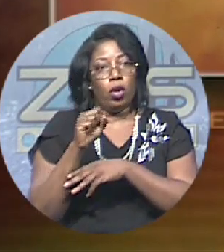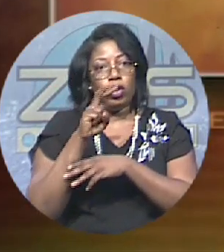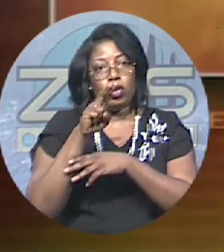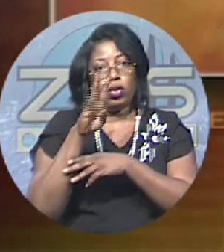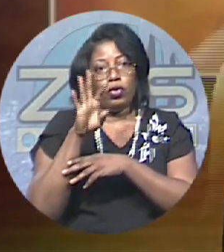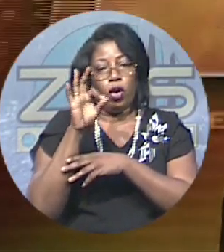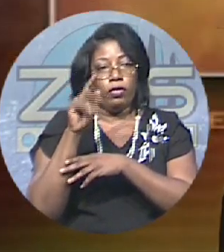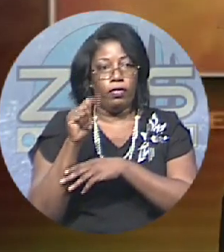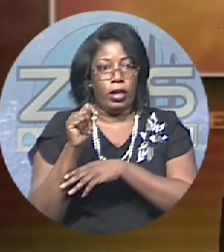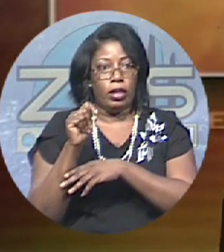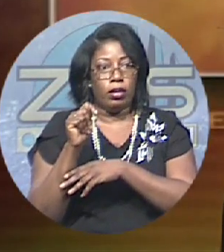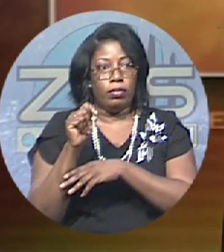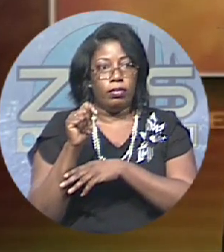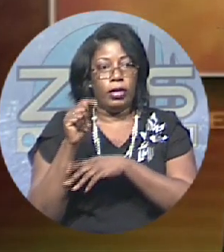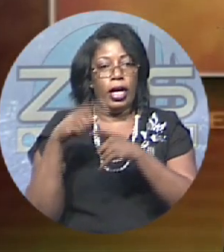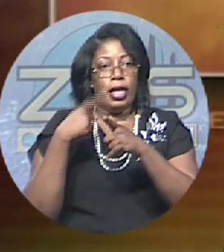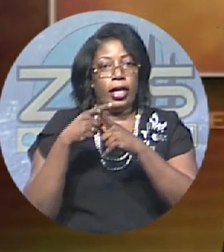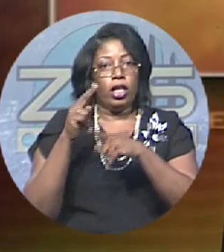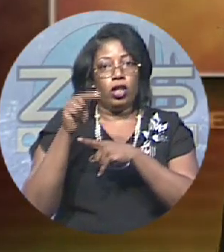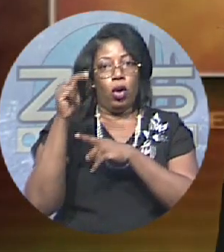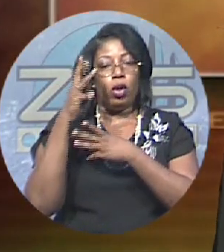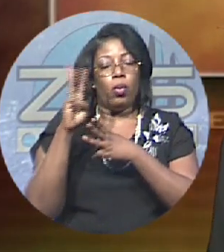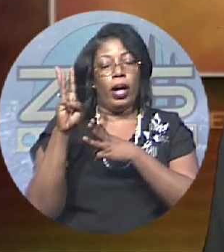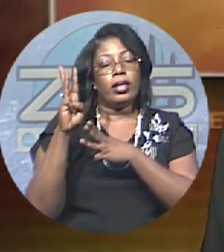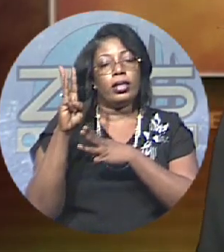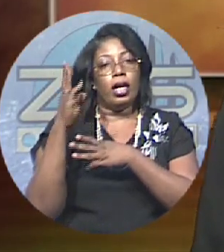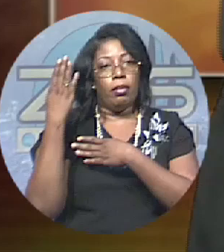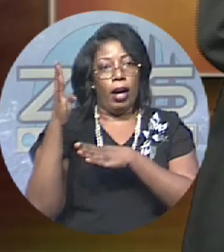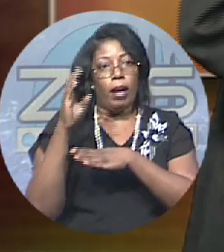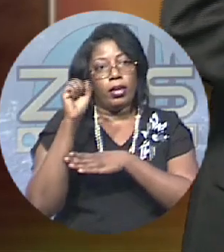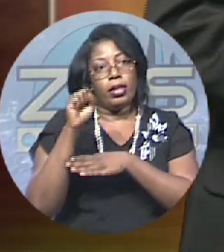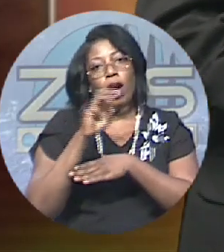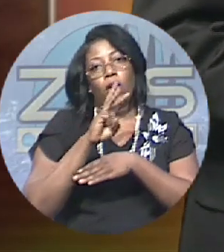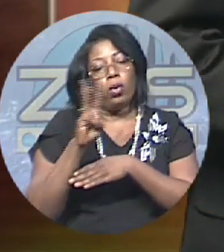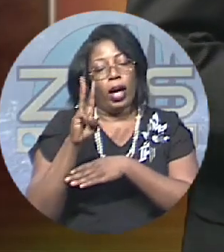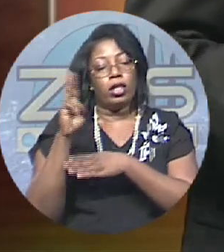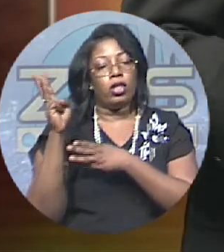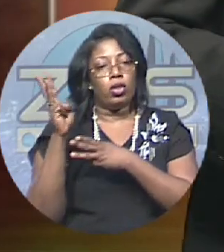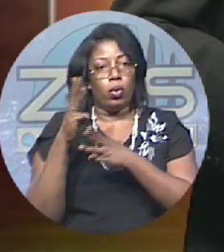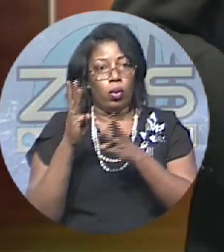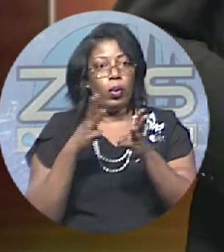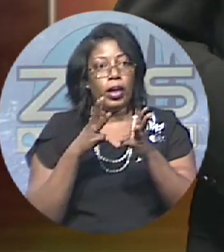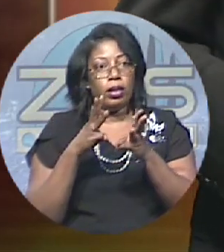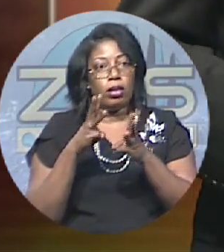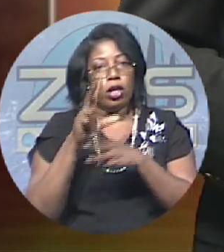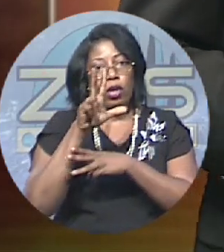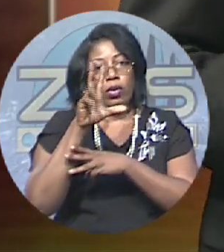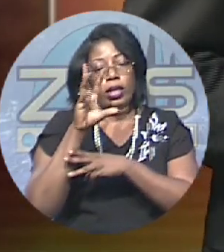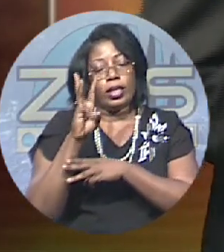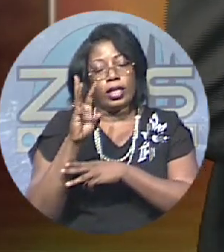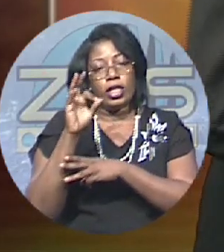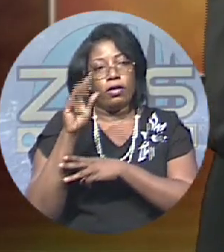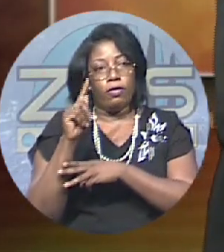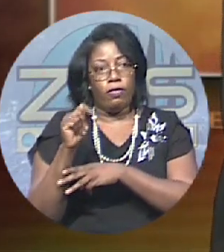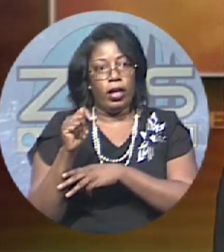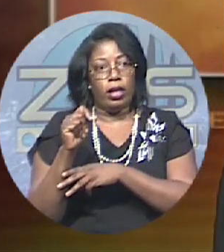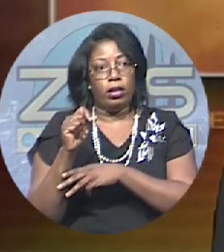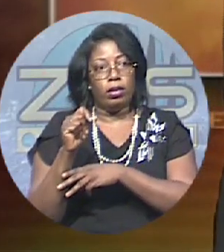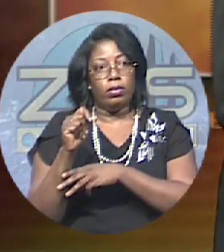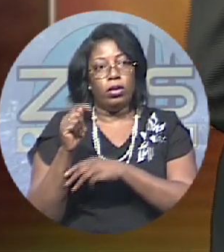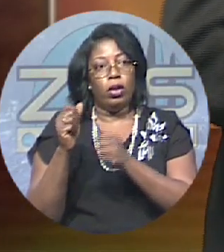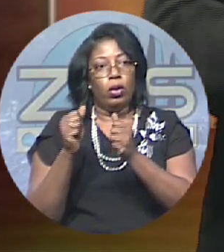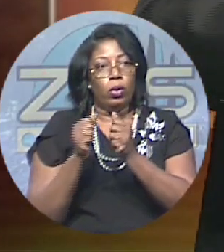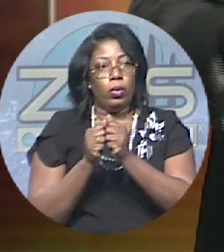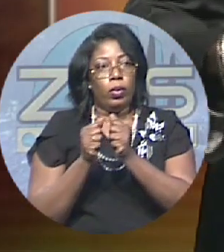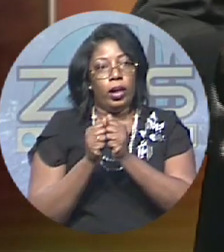2 to 4 feet. And then in the Northwest Bahamas tomorrow, southwest winds 12 to 18 knots, wave heights 3 to 6 feet with a moderate